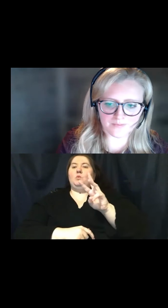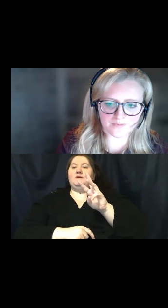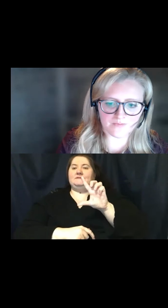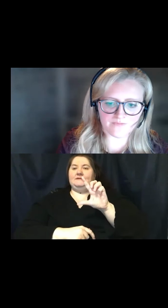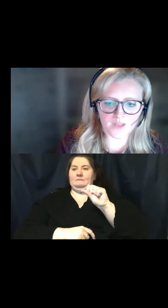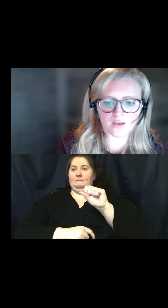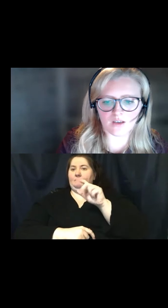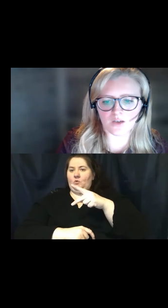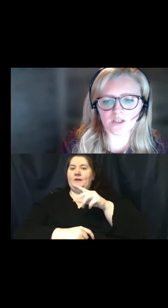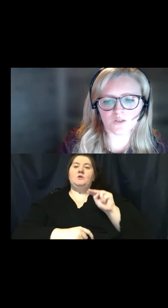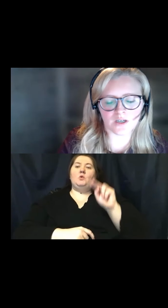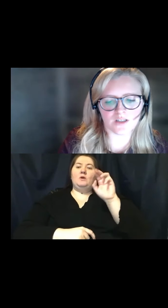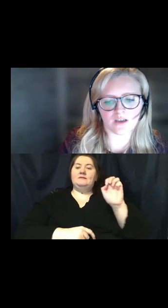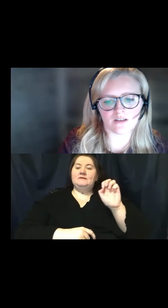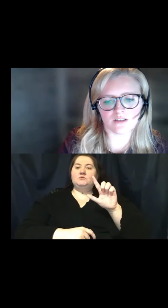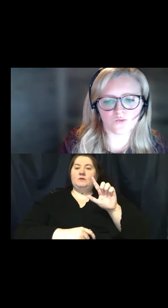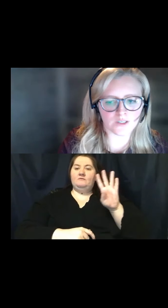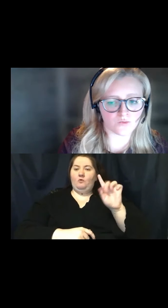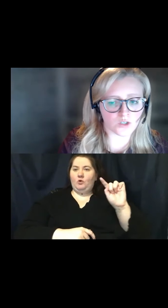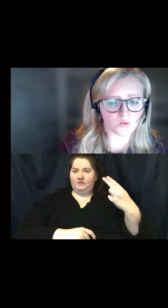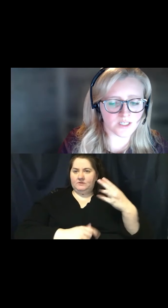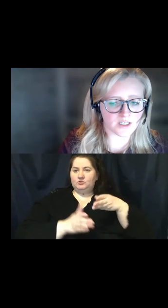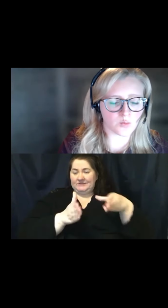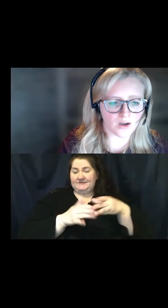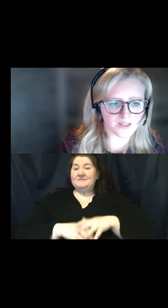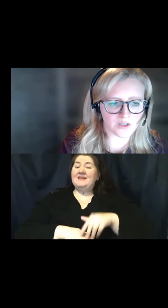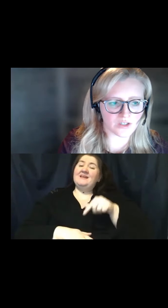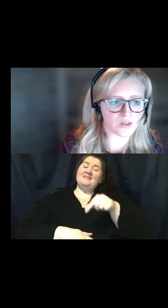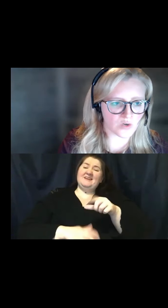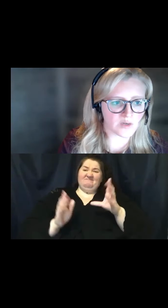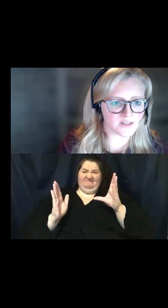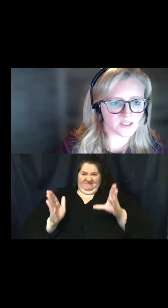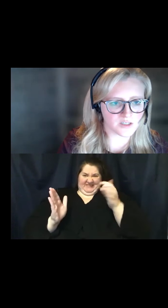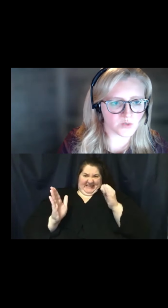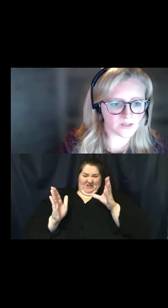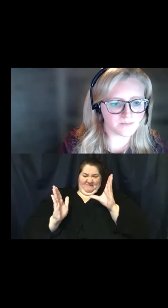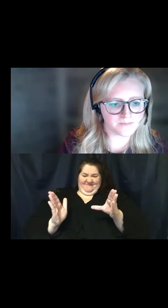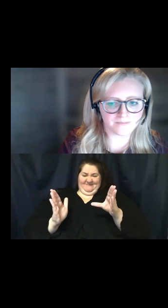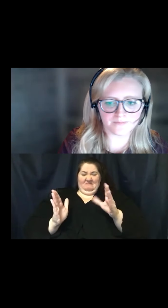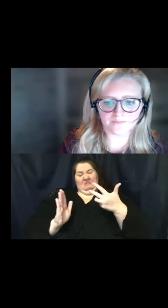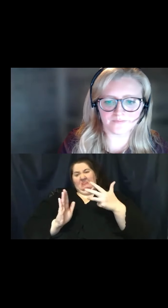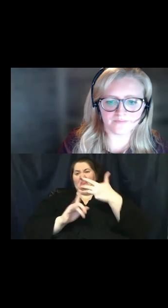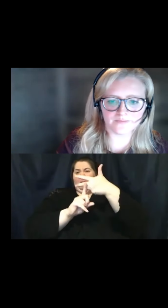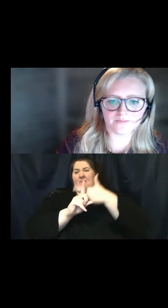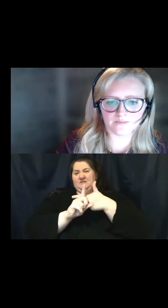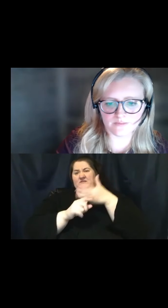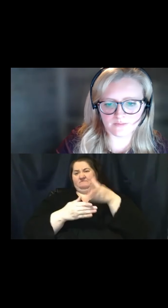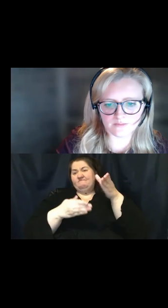Street. And we expect that this phase of work would take approximately 3 months to complete.